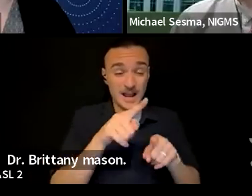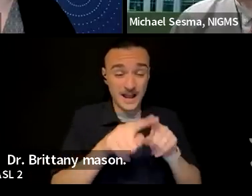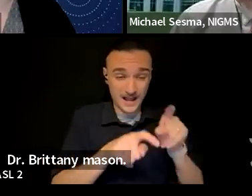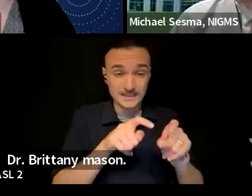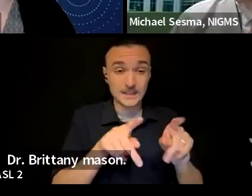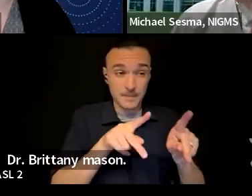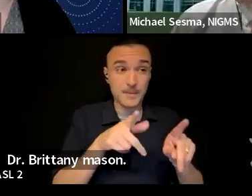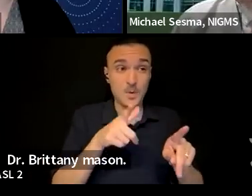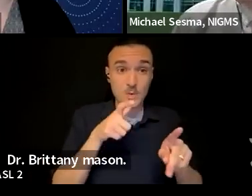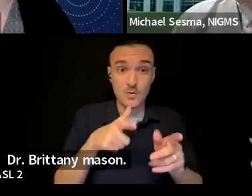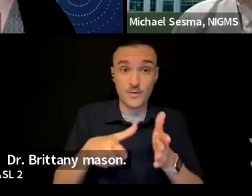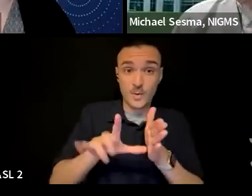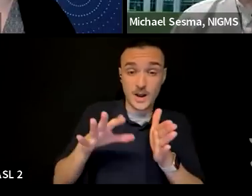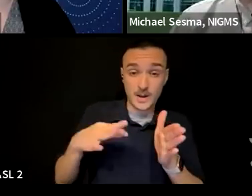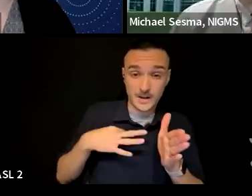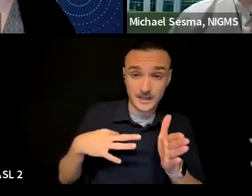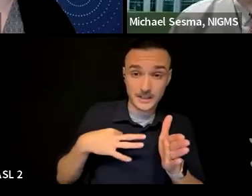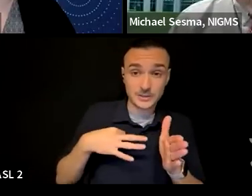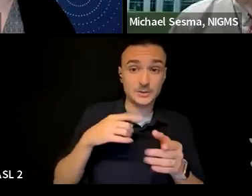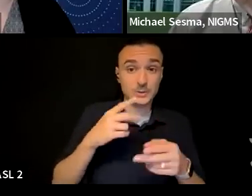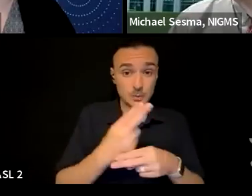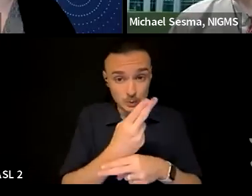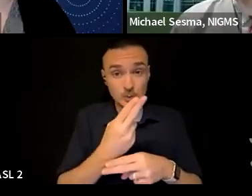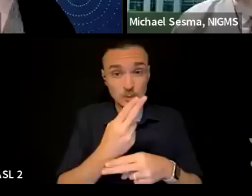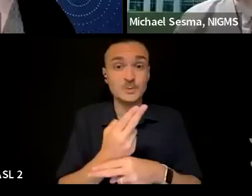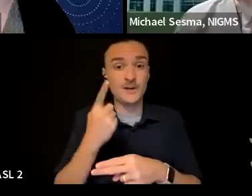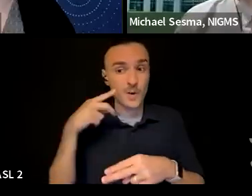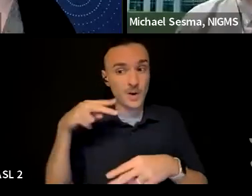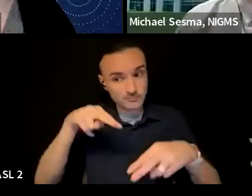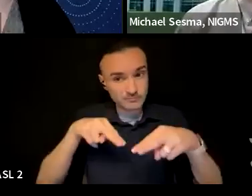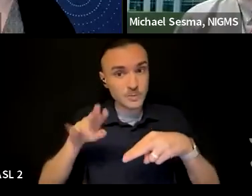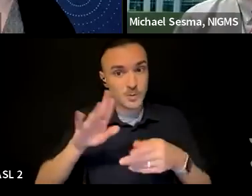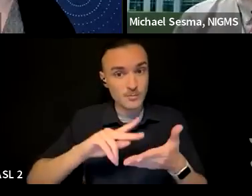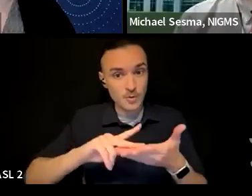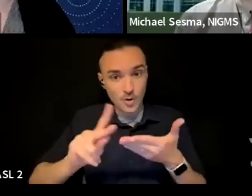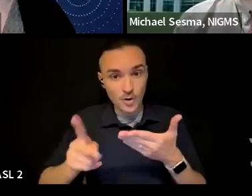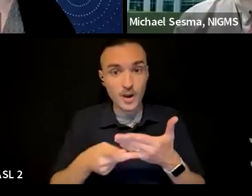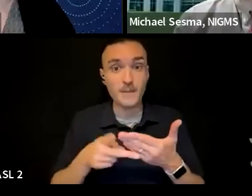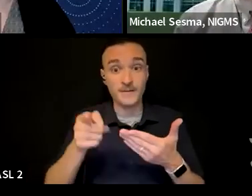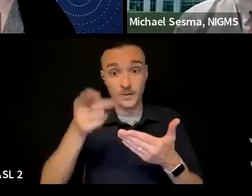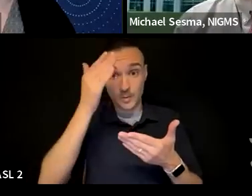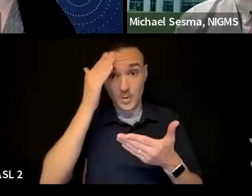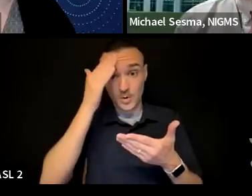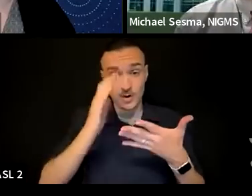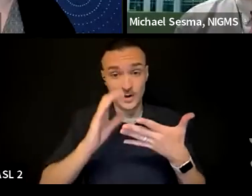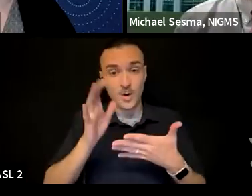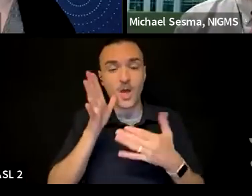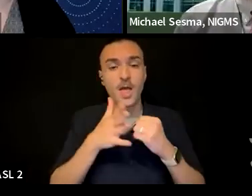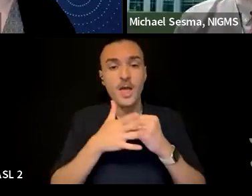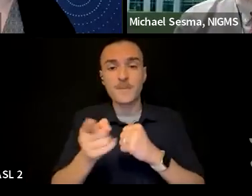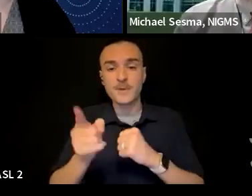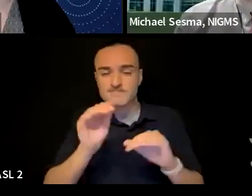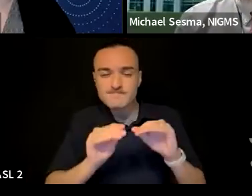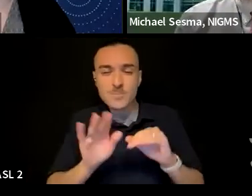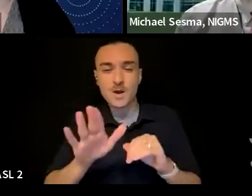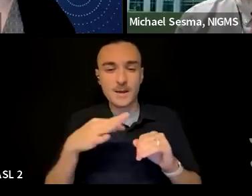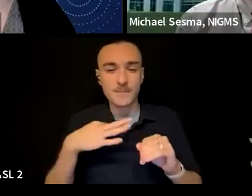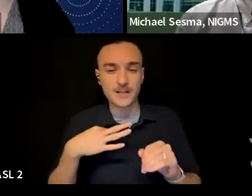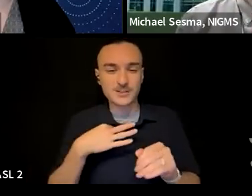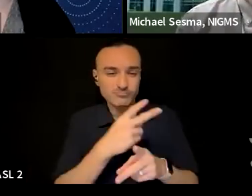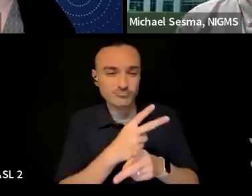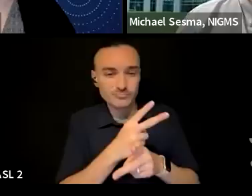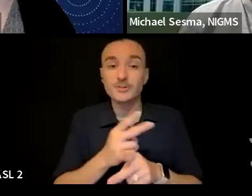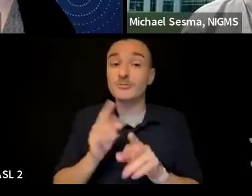that they can inform program. Know what those questions are. It can help you shape your thoughts when you're putting together your application. Excellent. Dr.